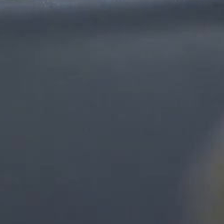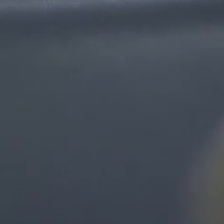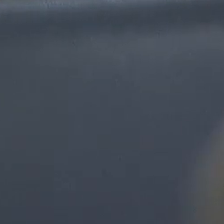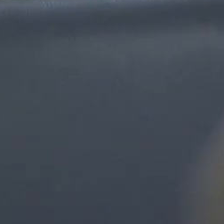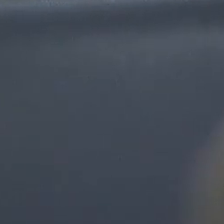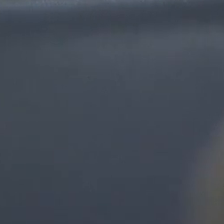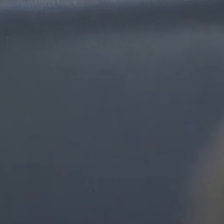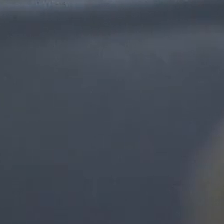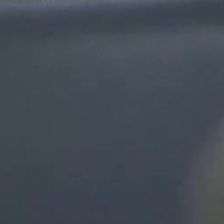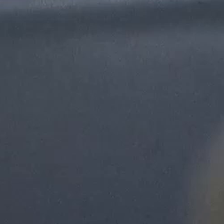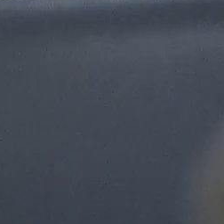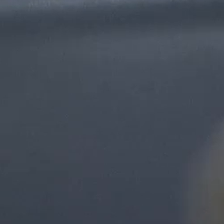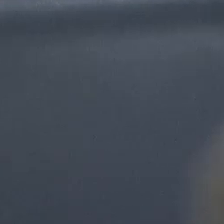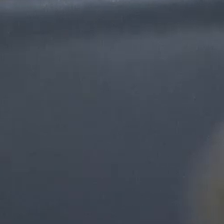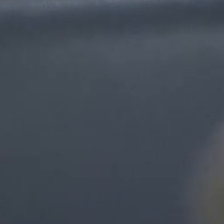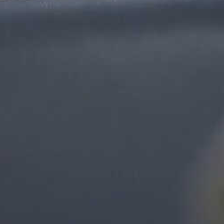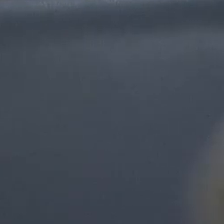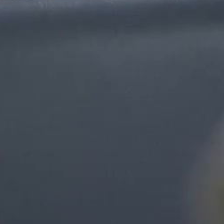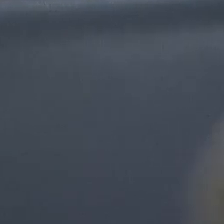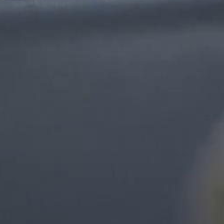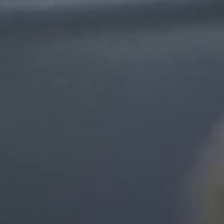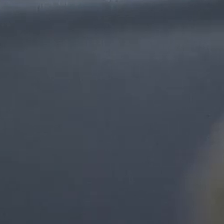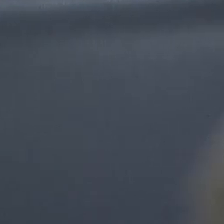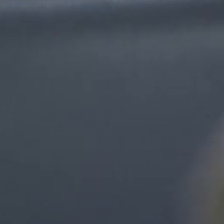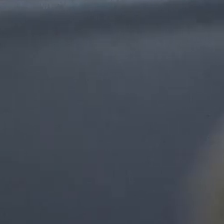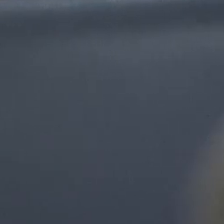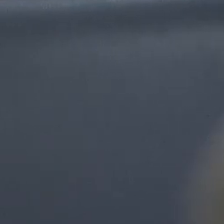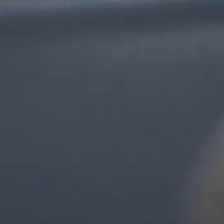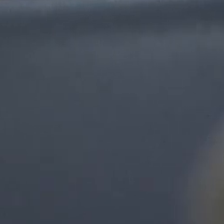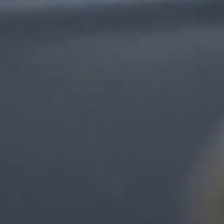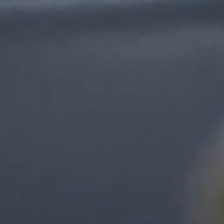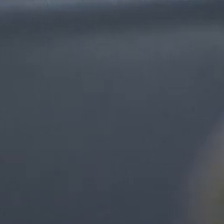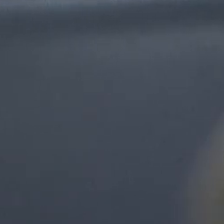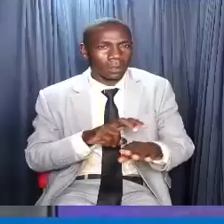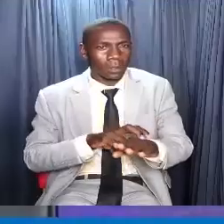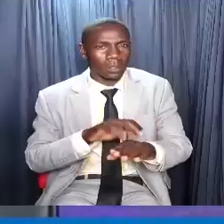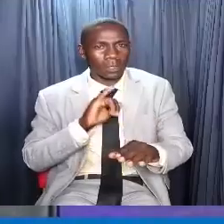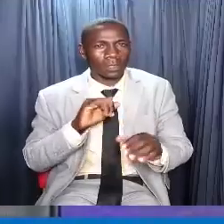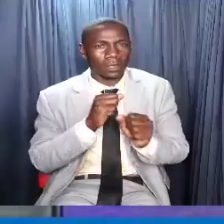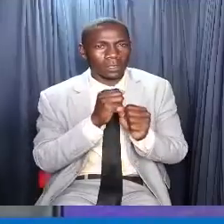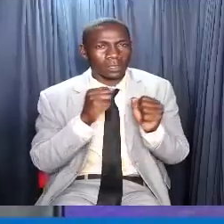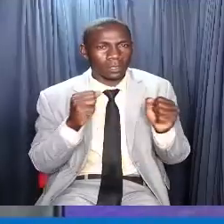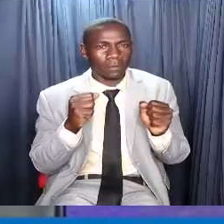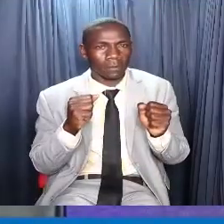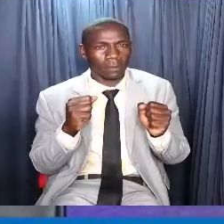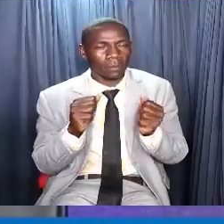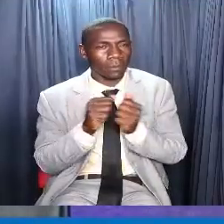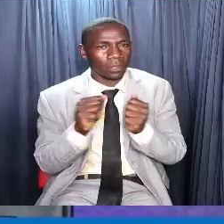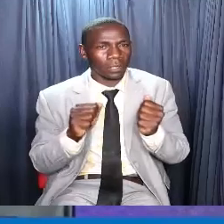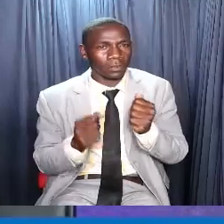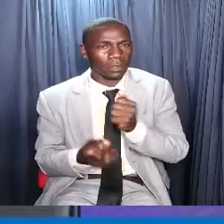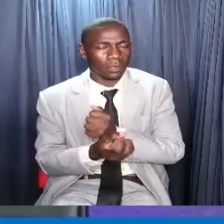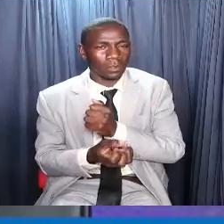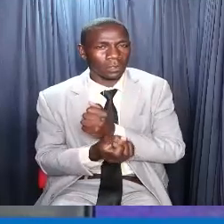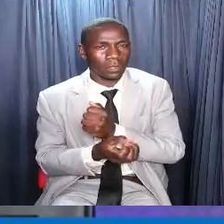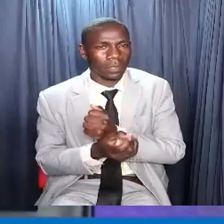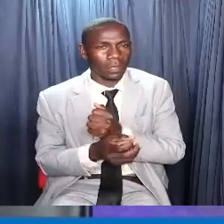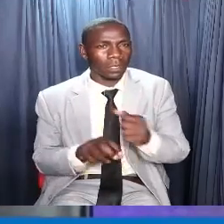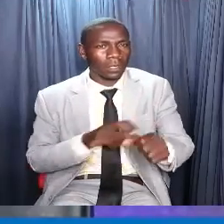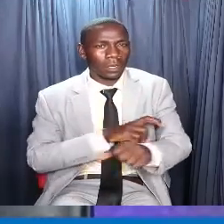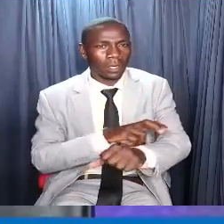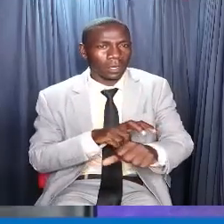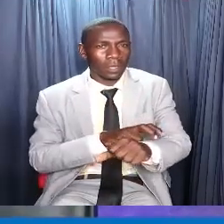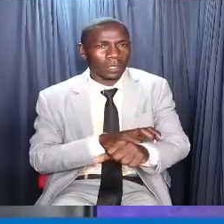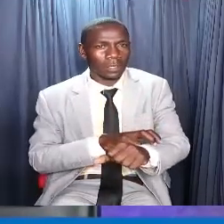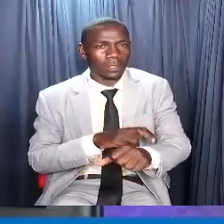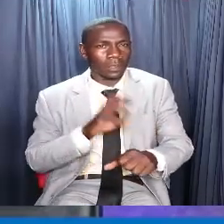the people fall, but in the multitude of counselors, there is safety. Pasipo mashauri, without any counsel, taifa